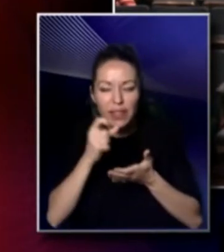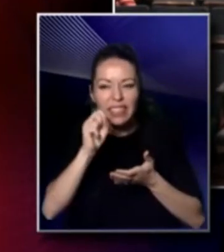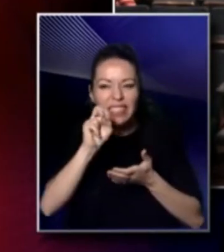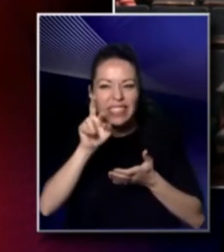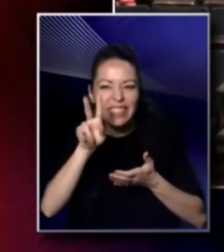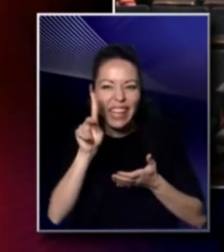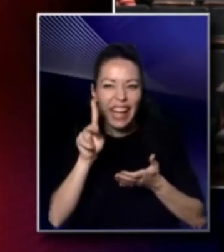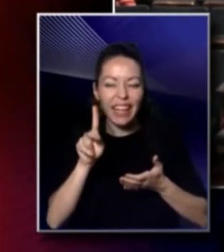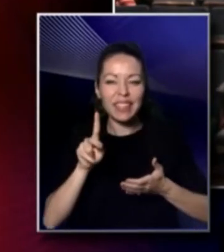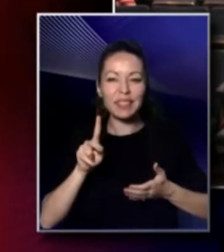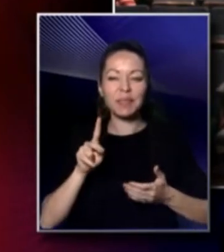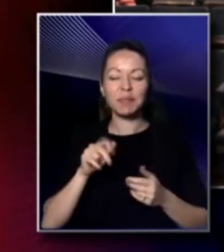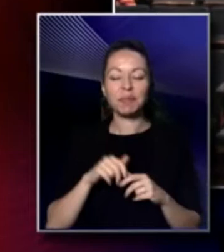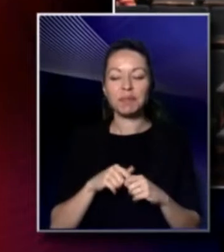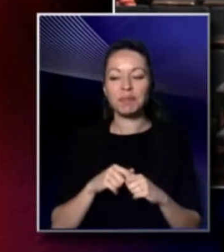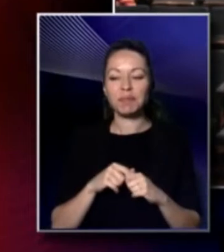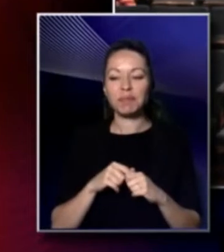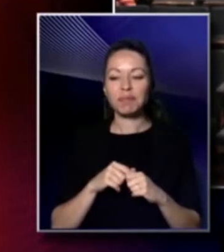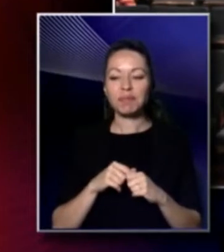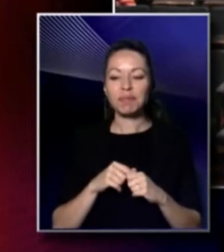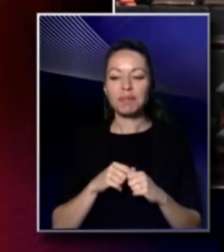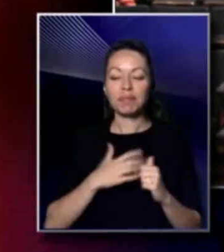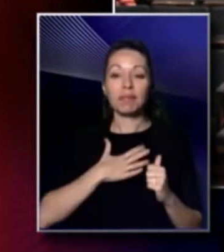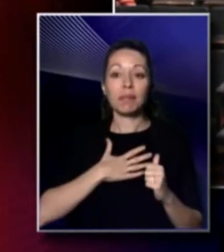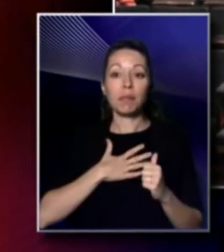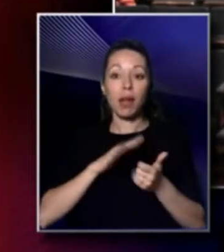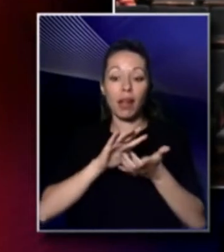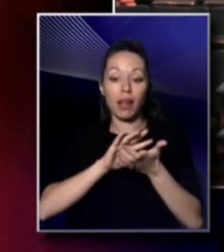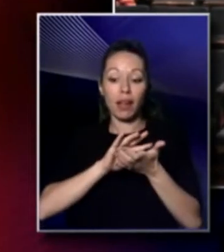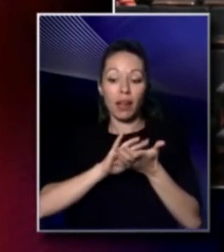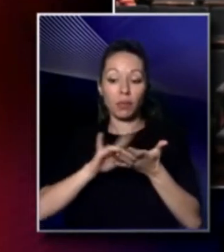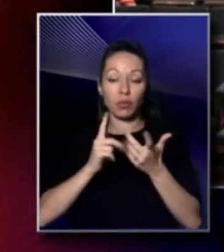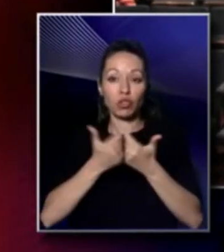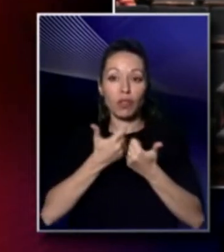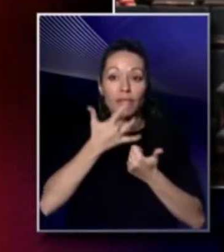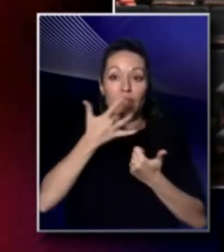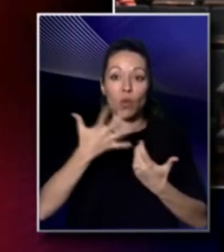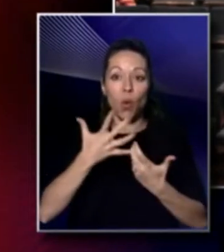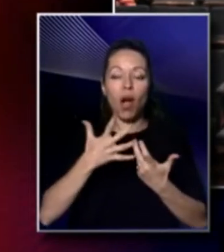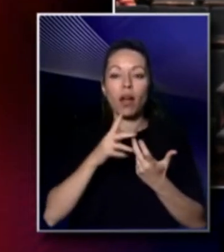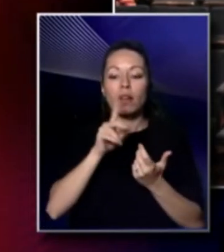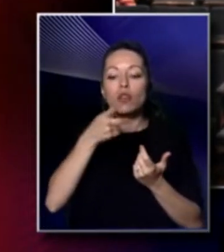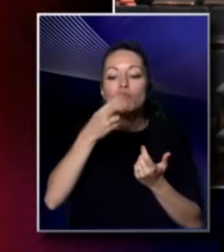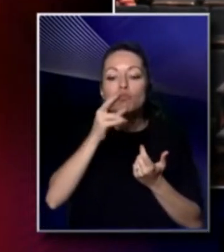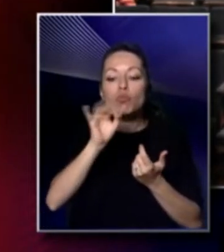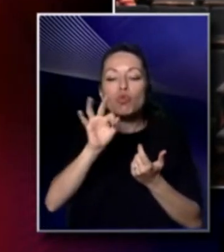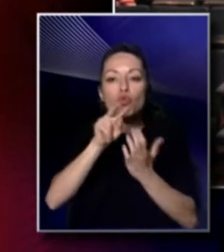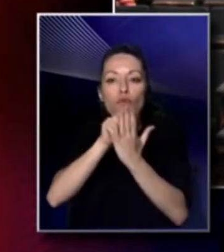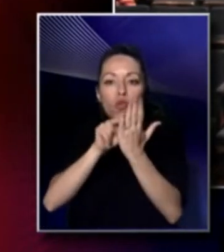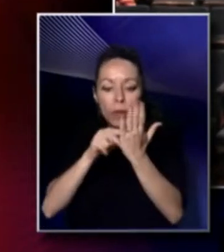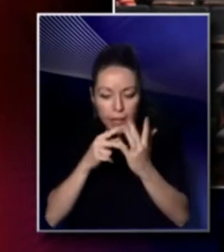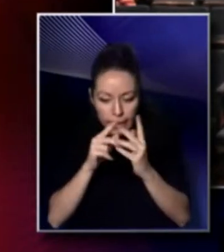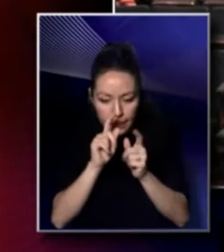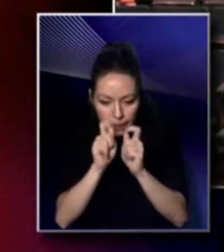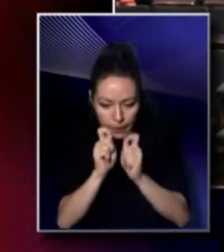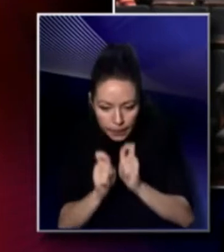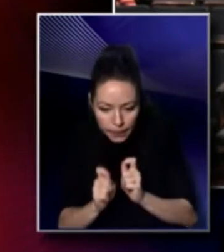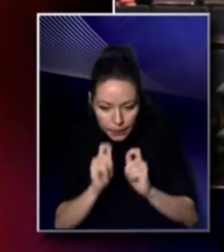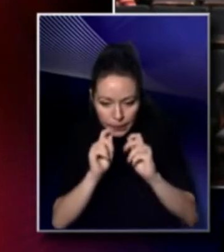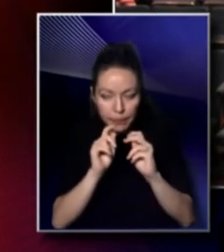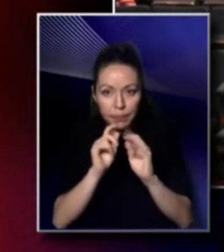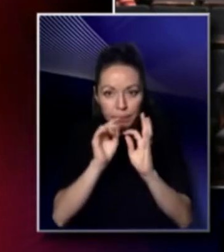My favorite Braille Challenge test was proofreading, because I got to read